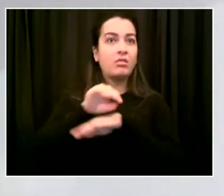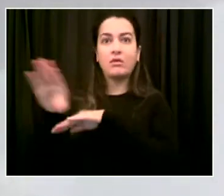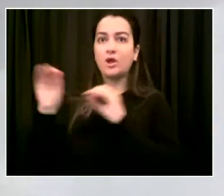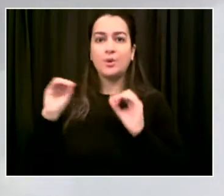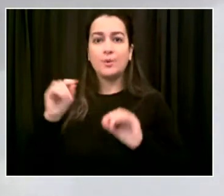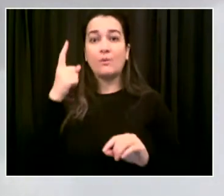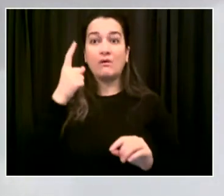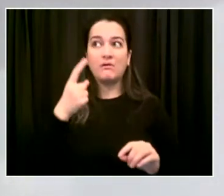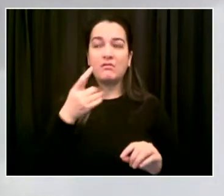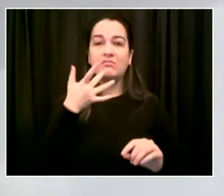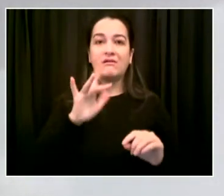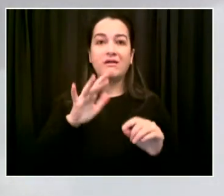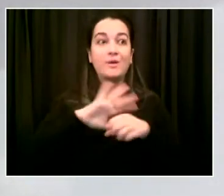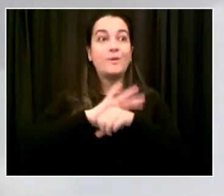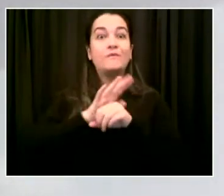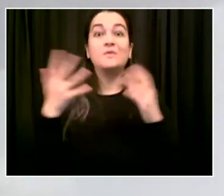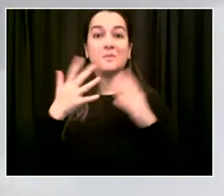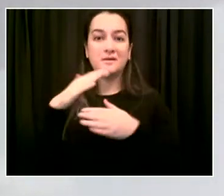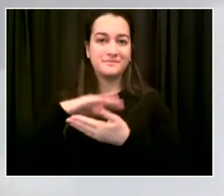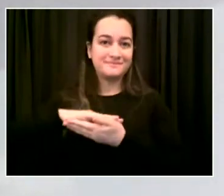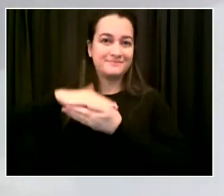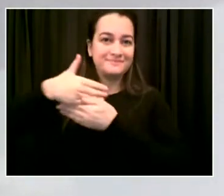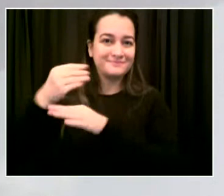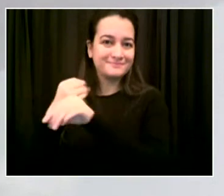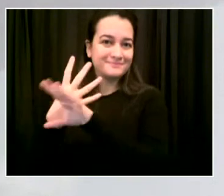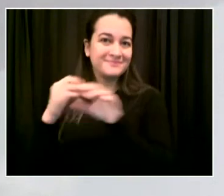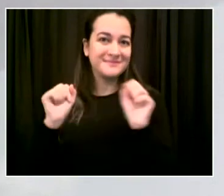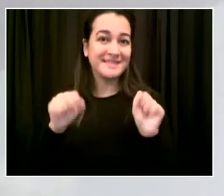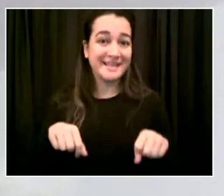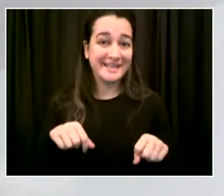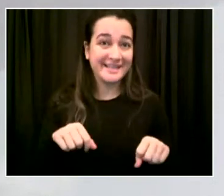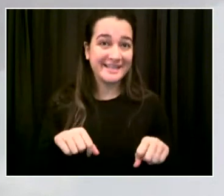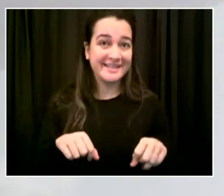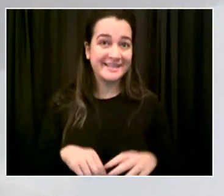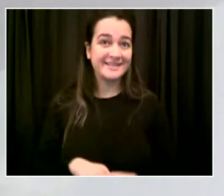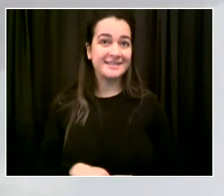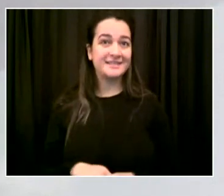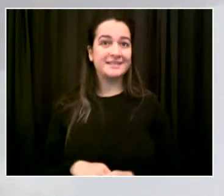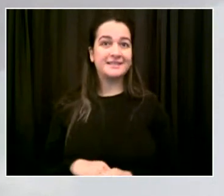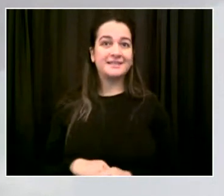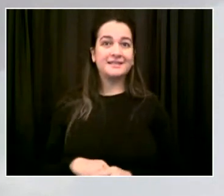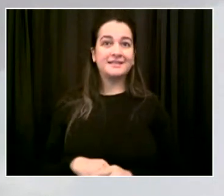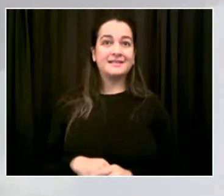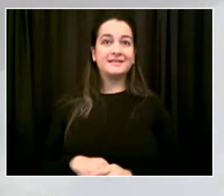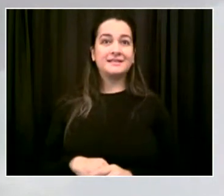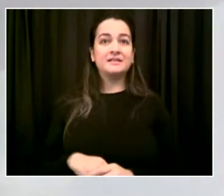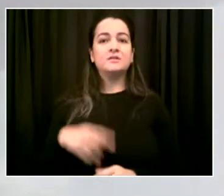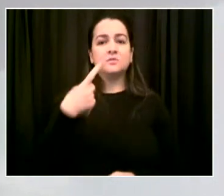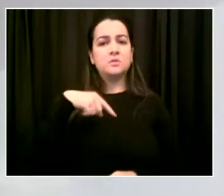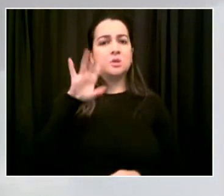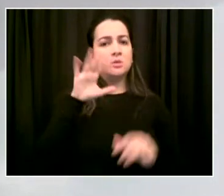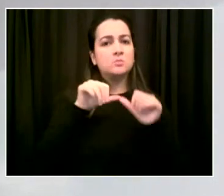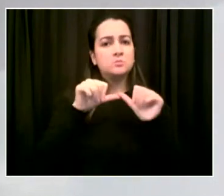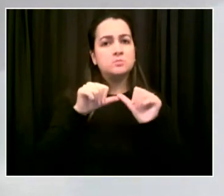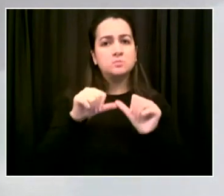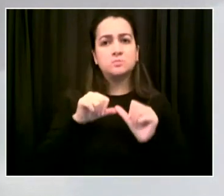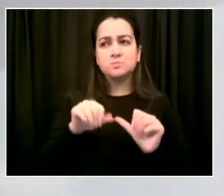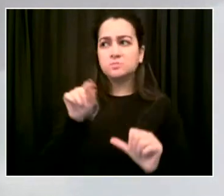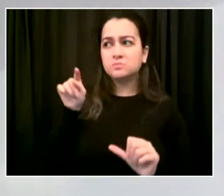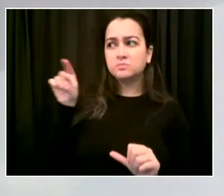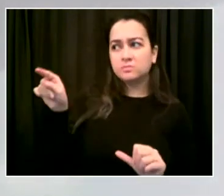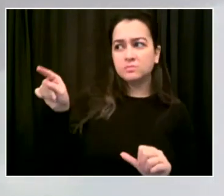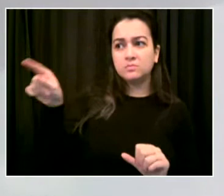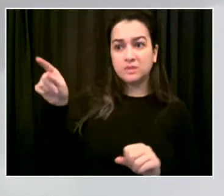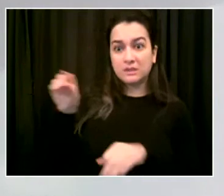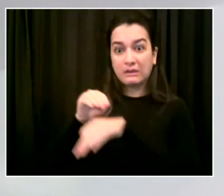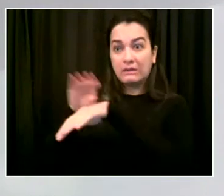tracing because there are family issues as well always. And he will be treated like any other contacts